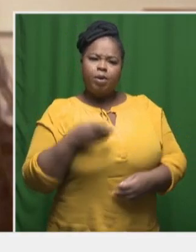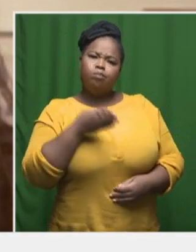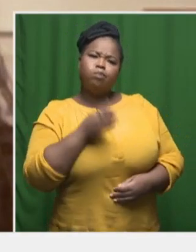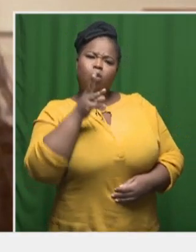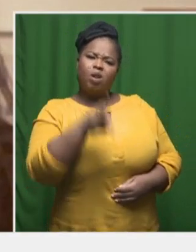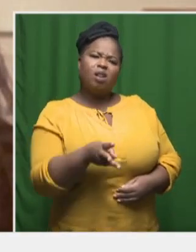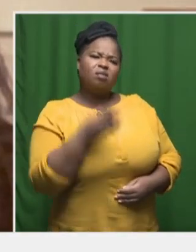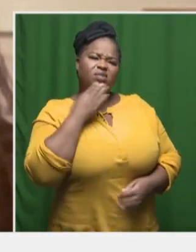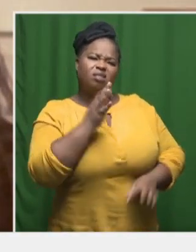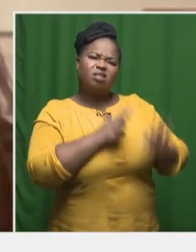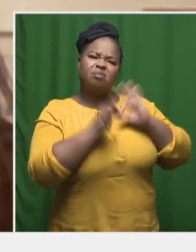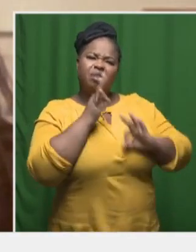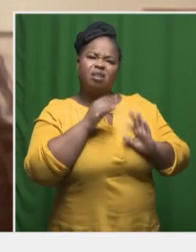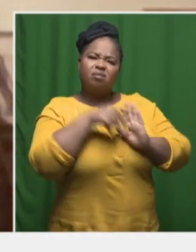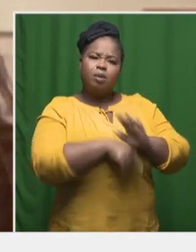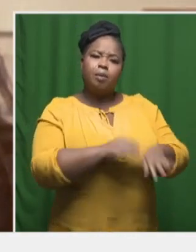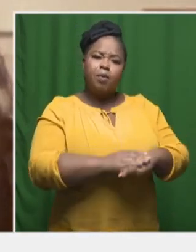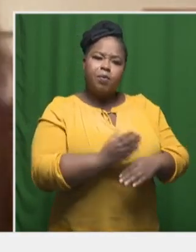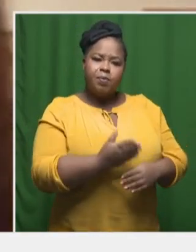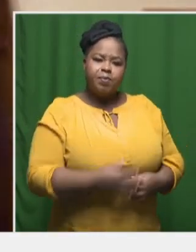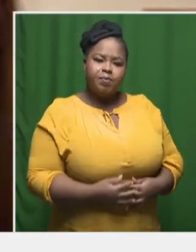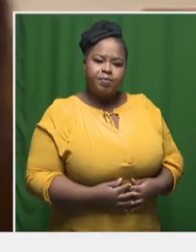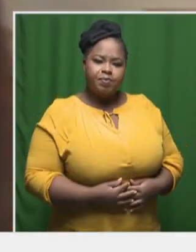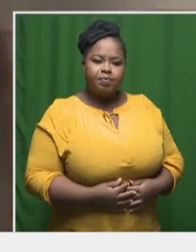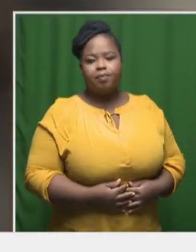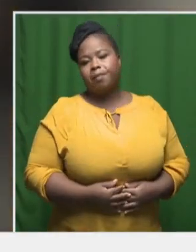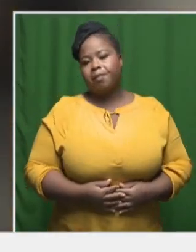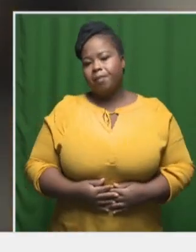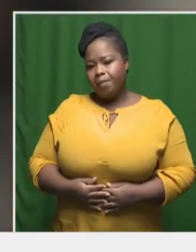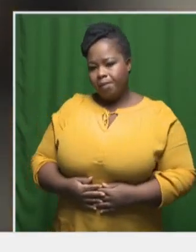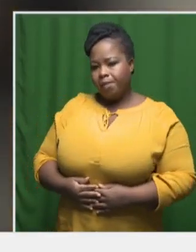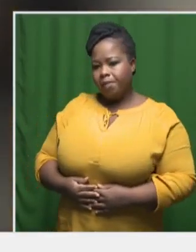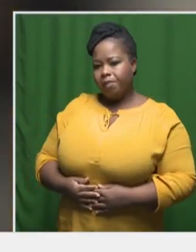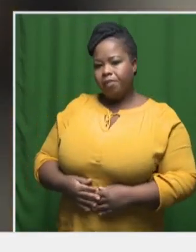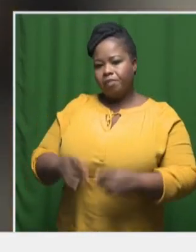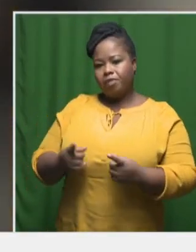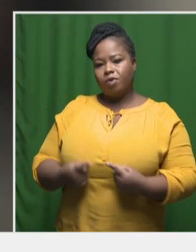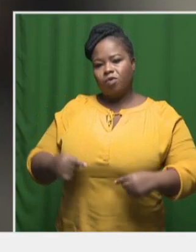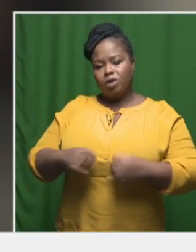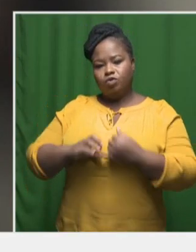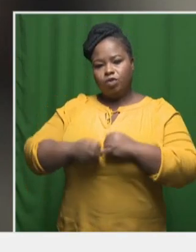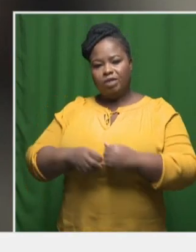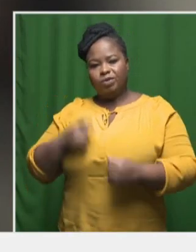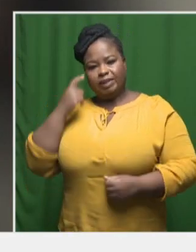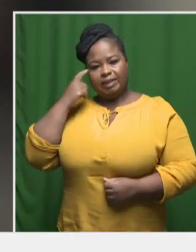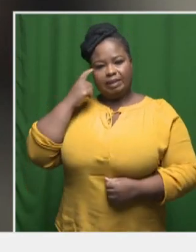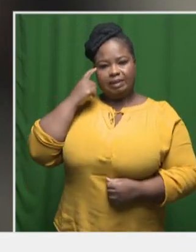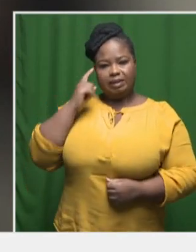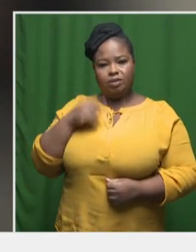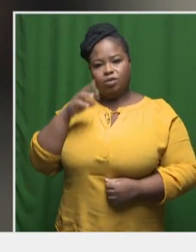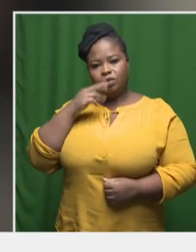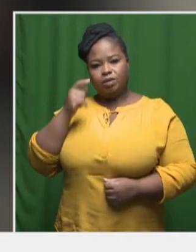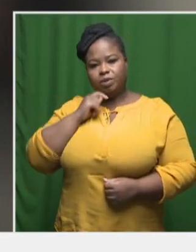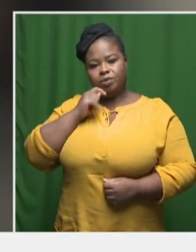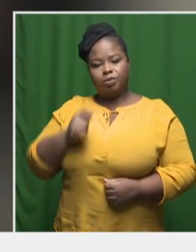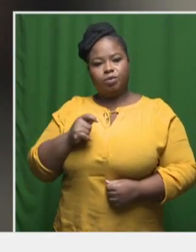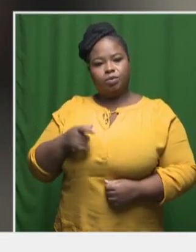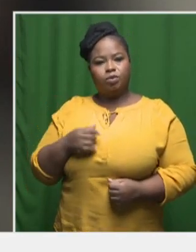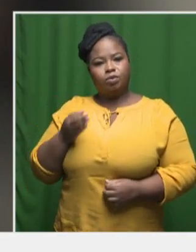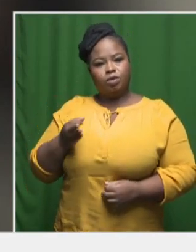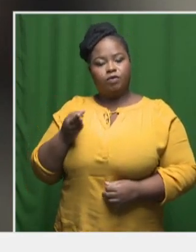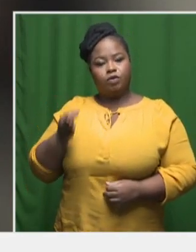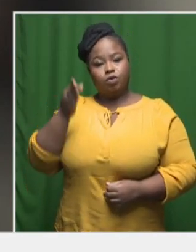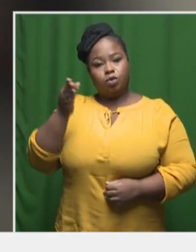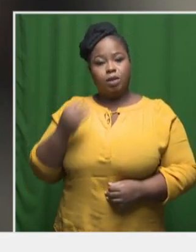for us and what that entails. Well, we're all trying to figure out what our phygital realities are going forward.